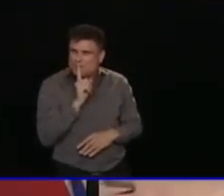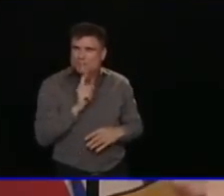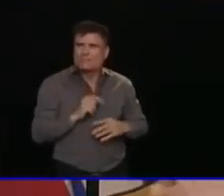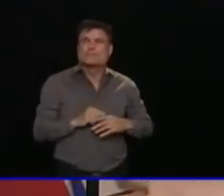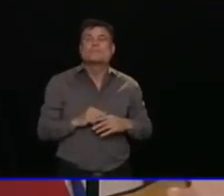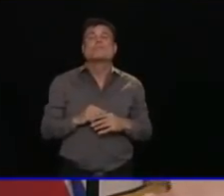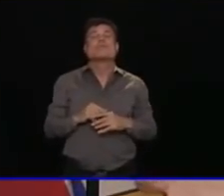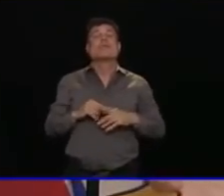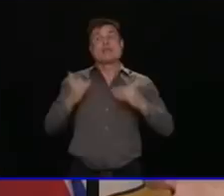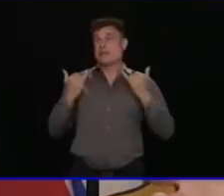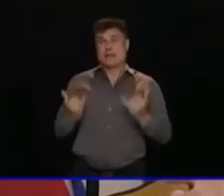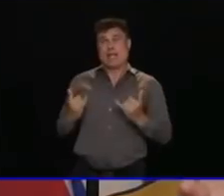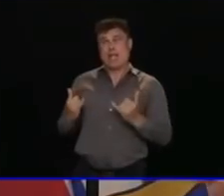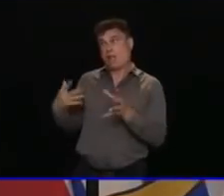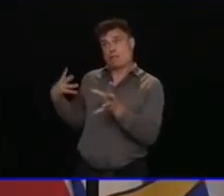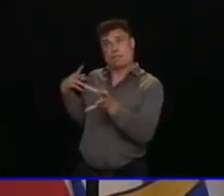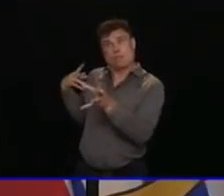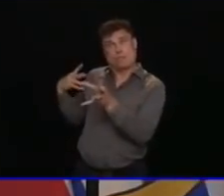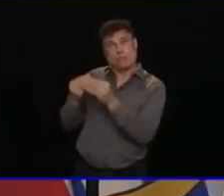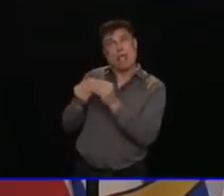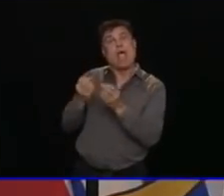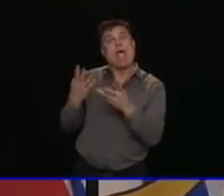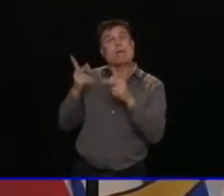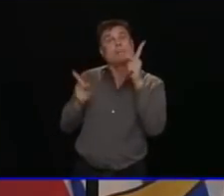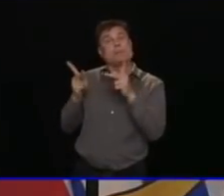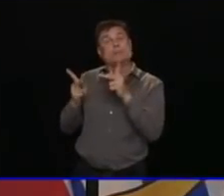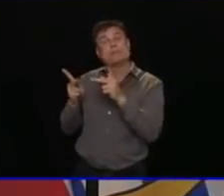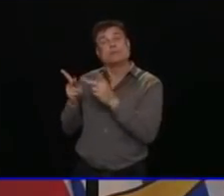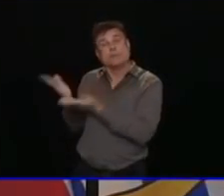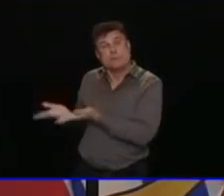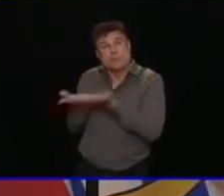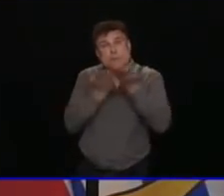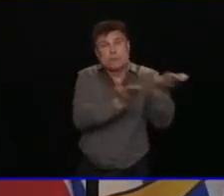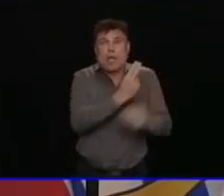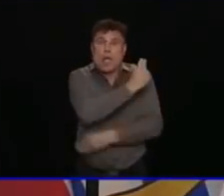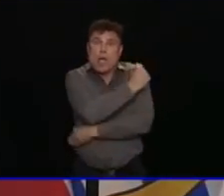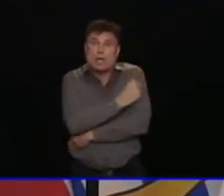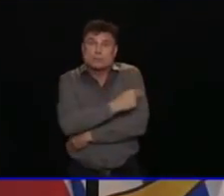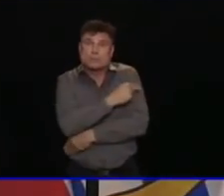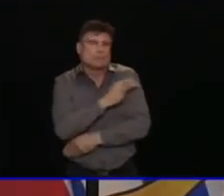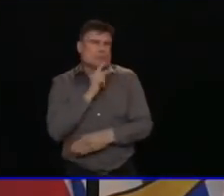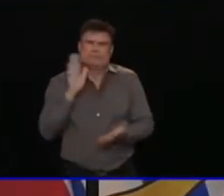wide confidence interval. So it tells us that, yes, we're having more